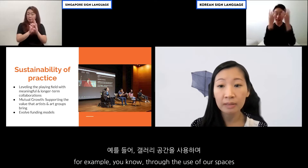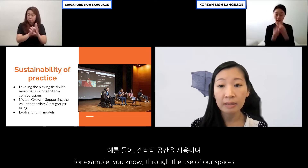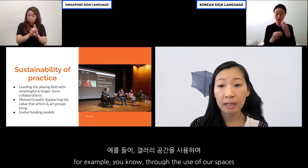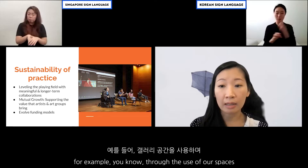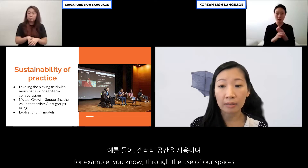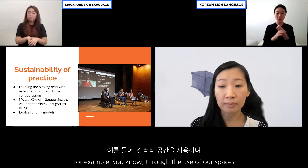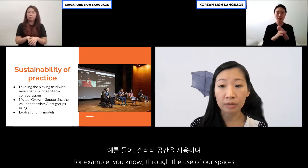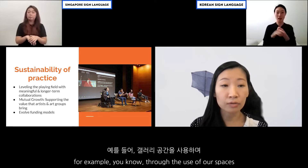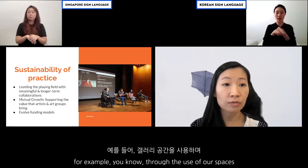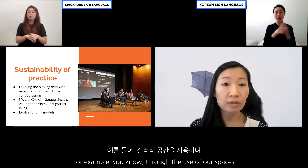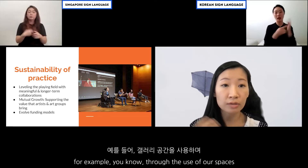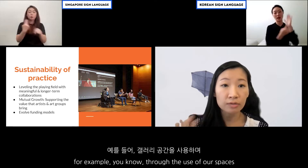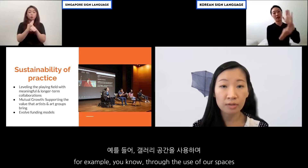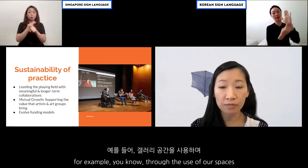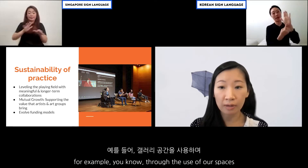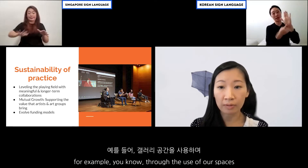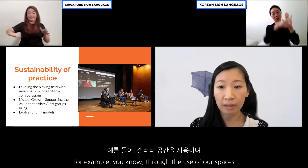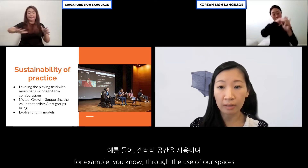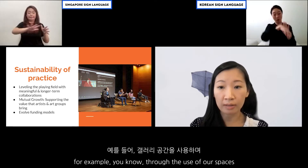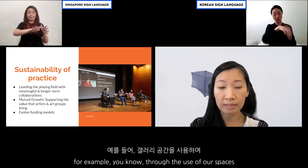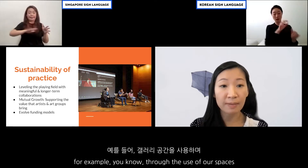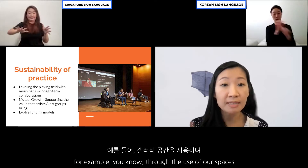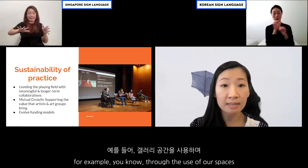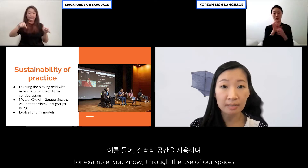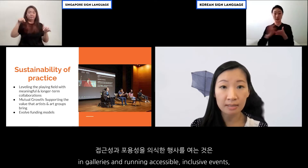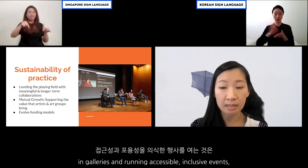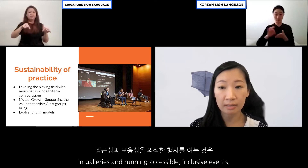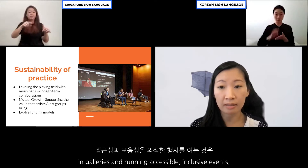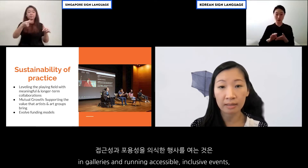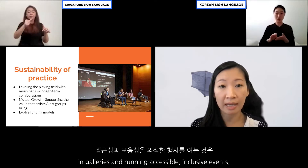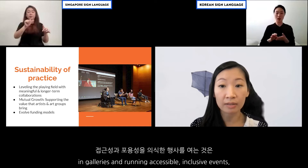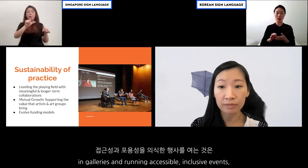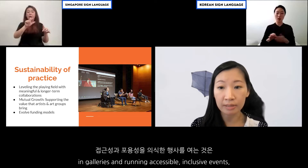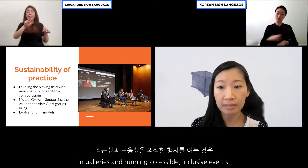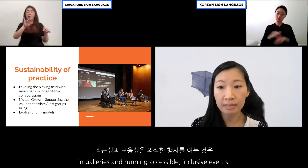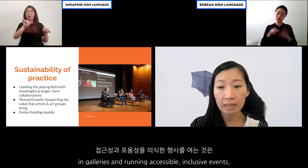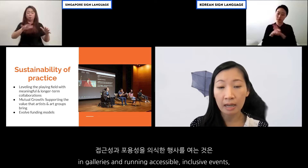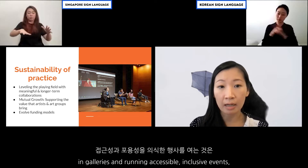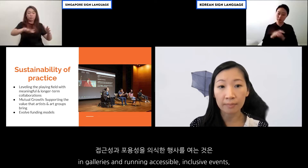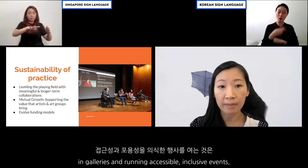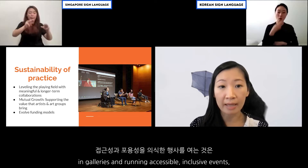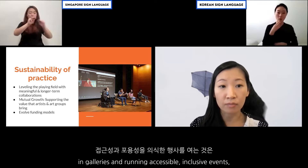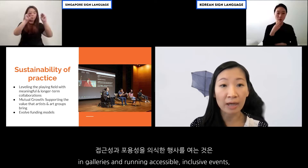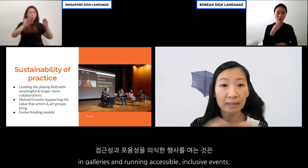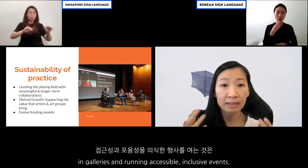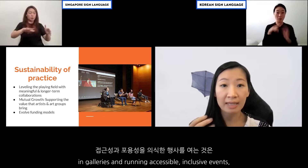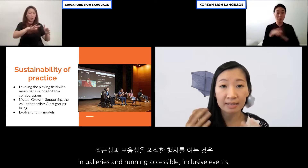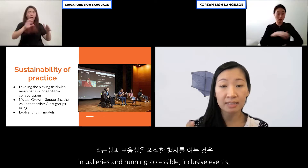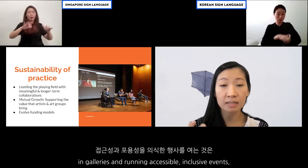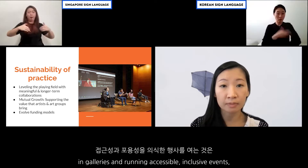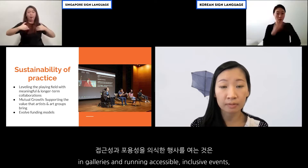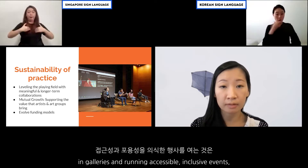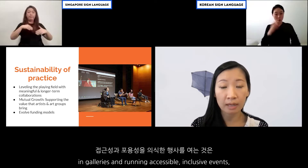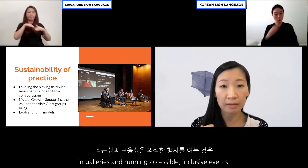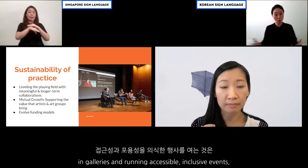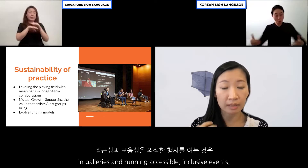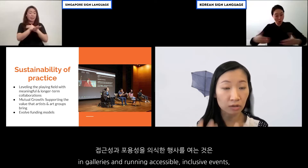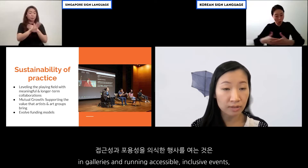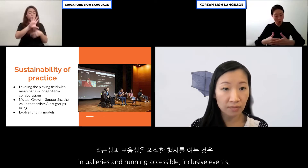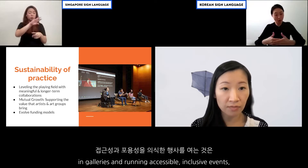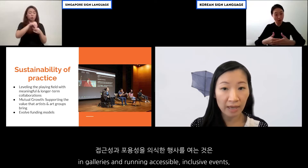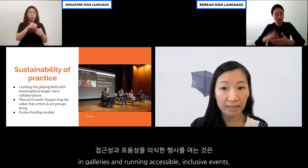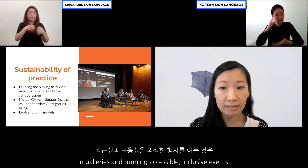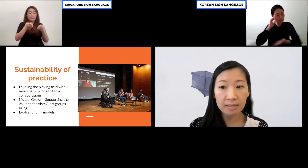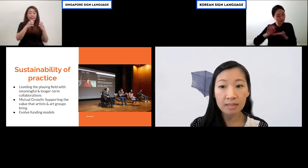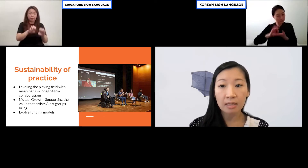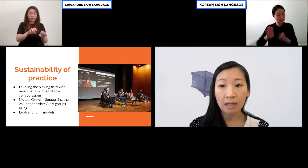example, you know, through the use of our spaces in galleries and running accessible,